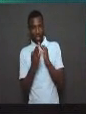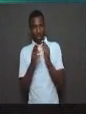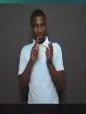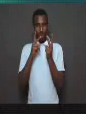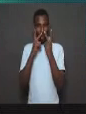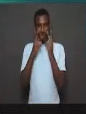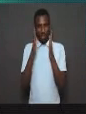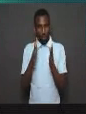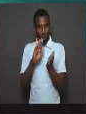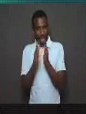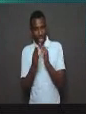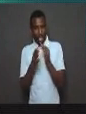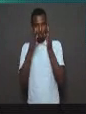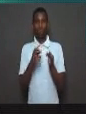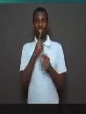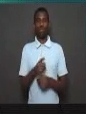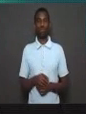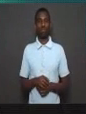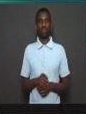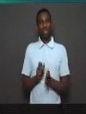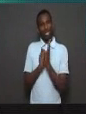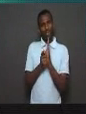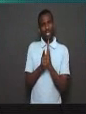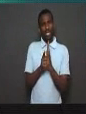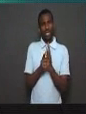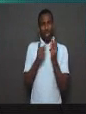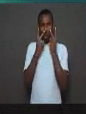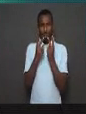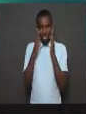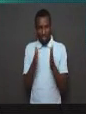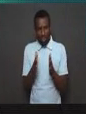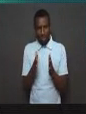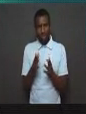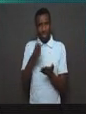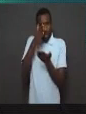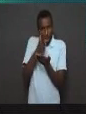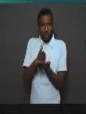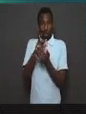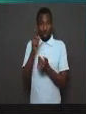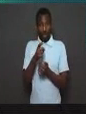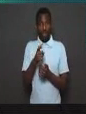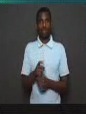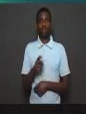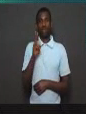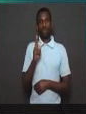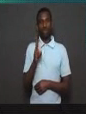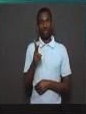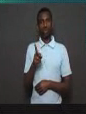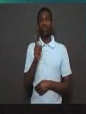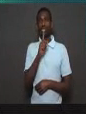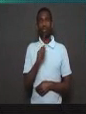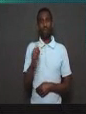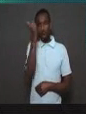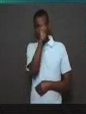the observer is stationary, then the velocity is referred to as